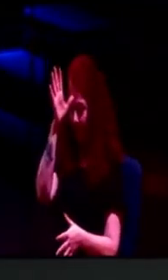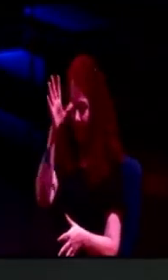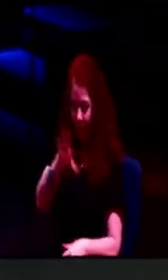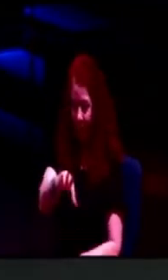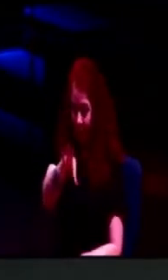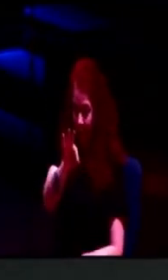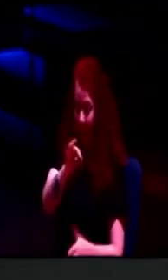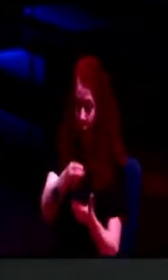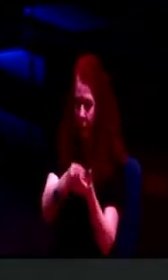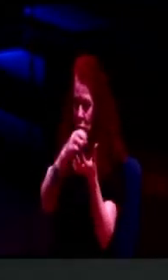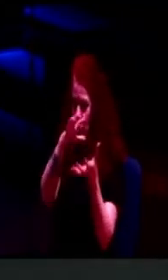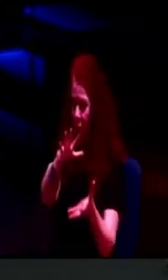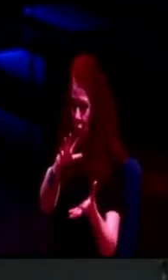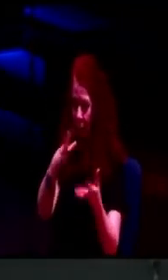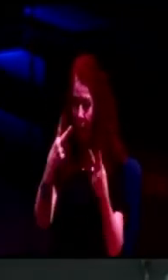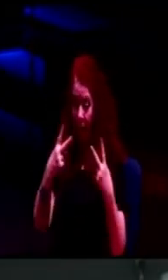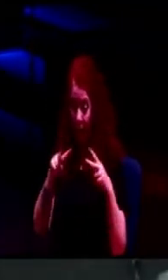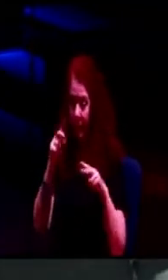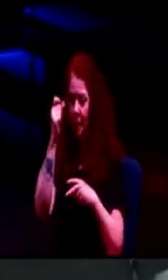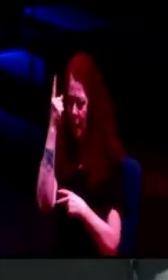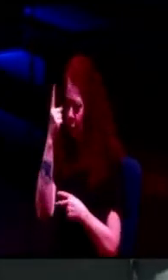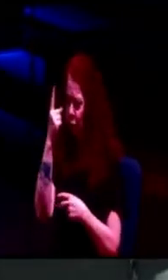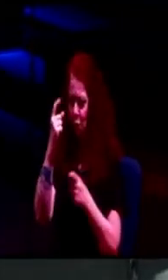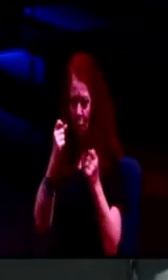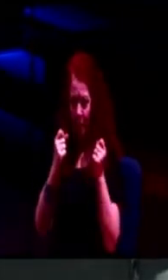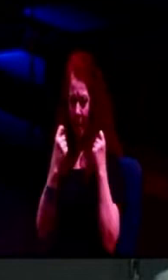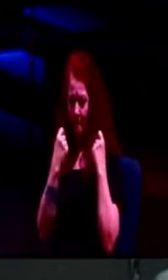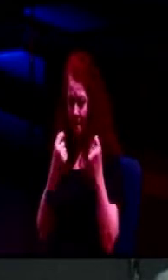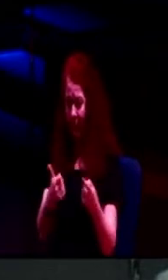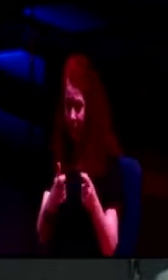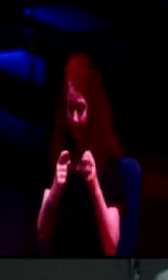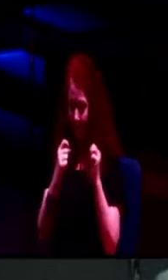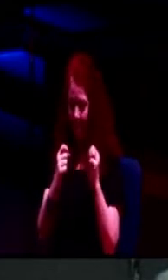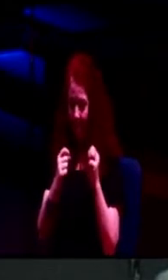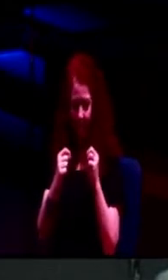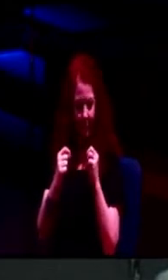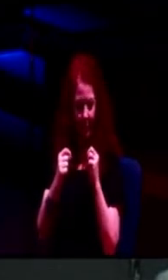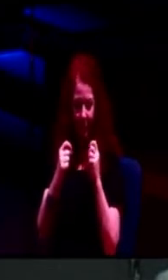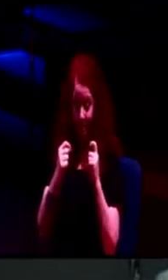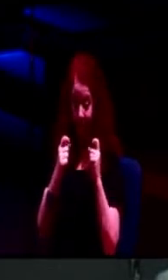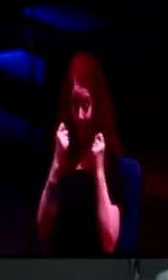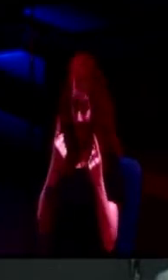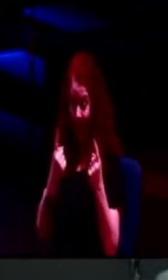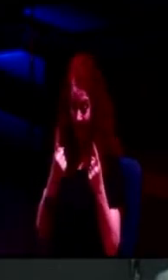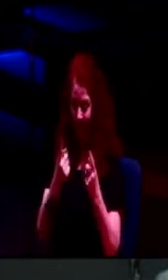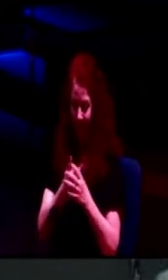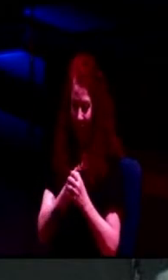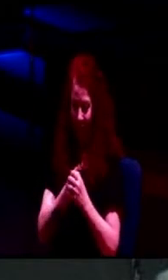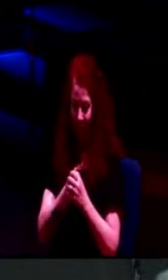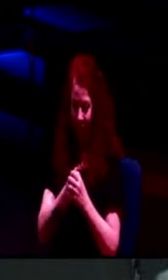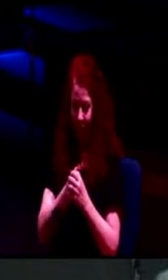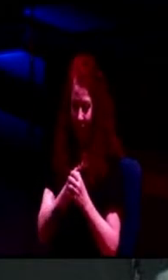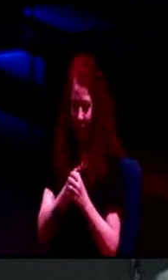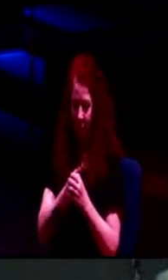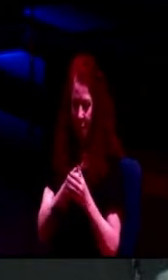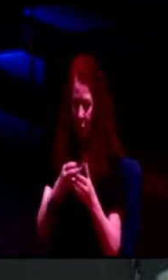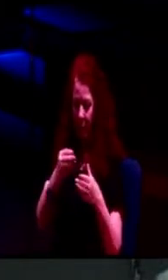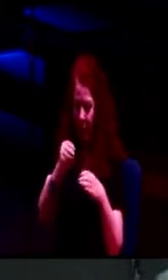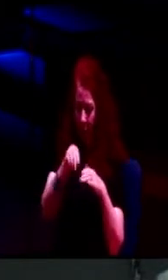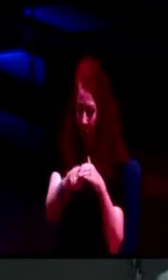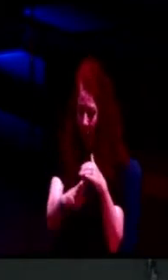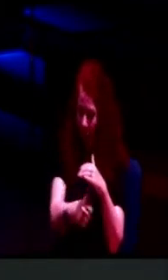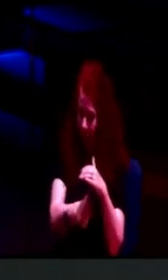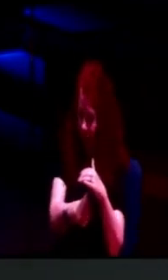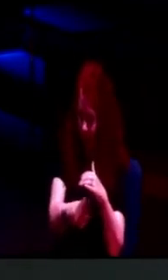so valuable. He recognized the value of it instantly, and so much so that he hid it so nobody else would find it. And then he goes back and buys the field,